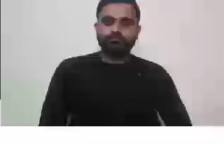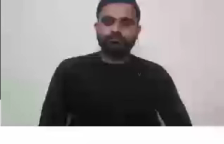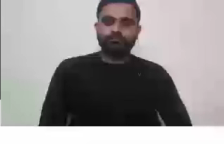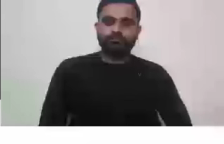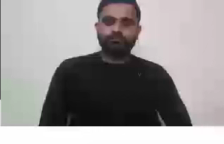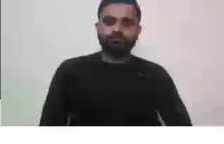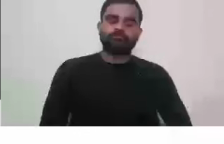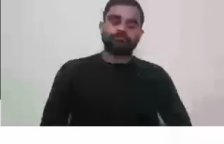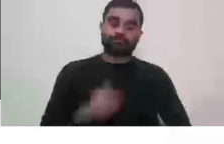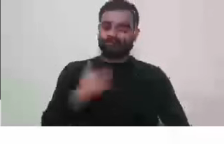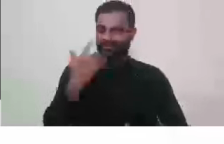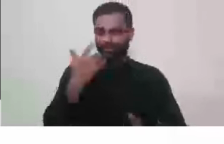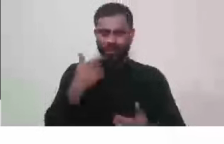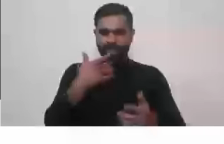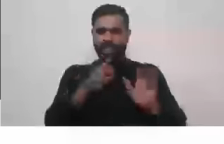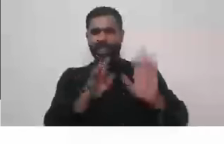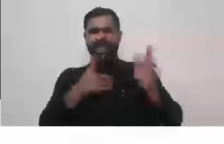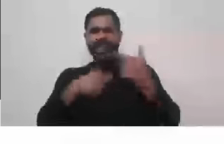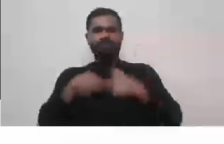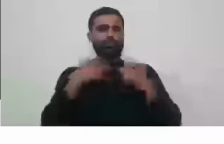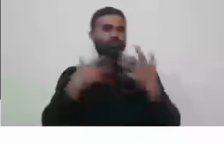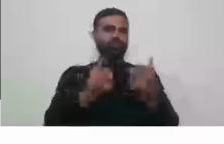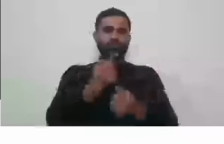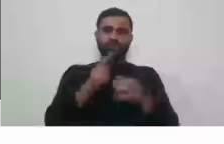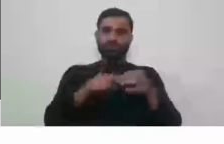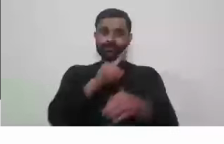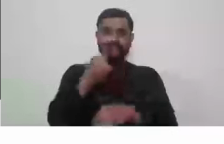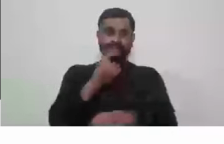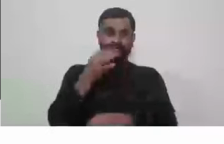By escape, what do we mean? That actually is a question for me.